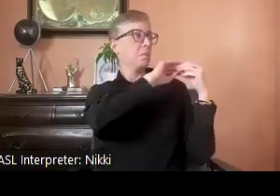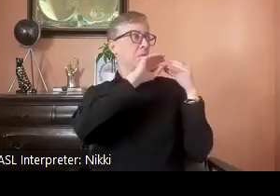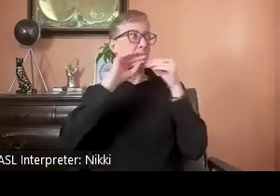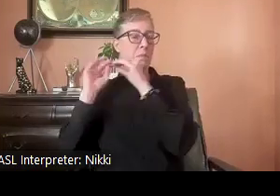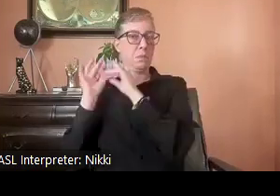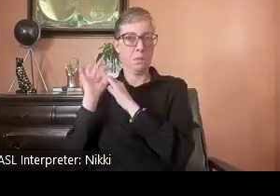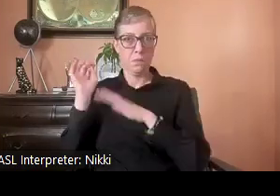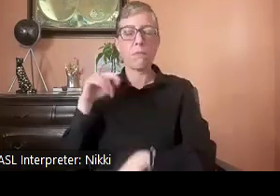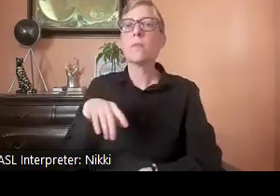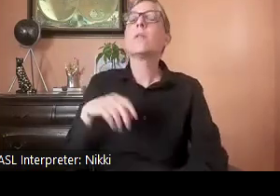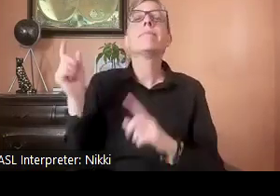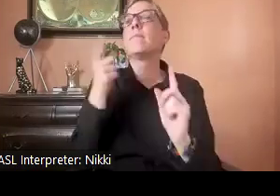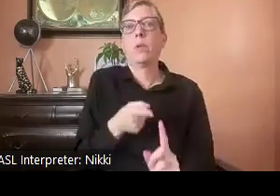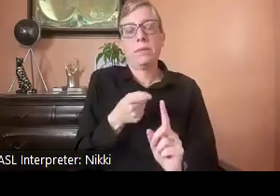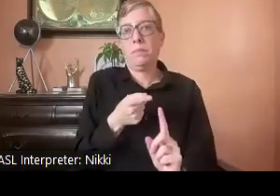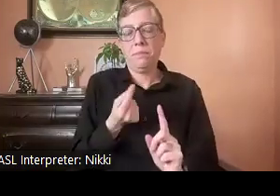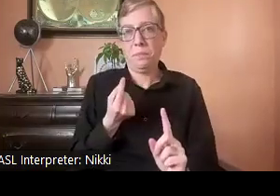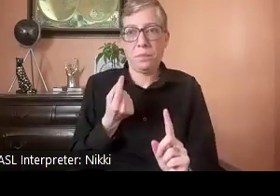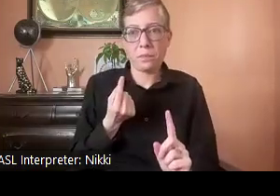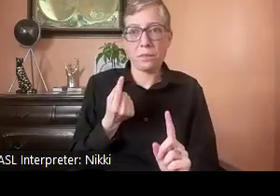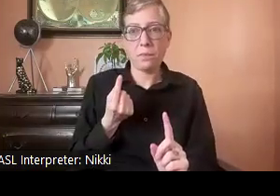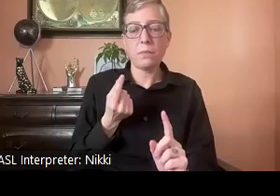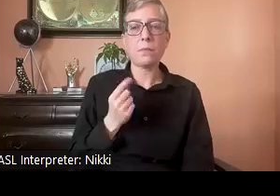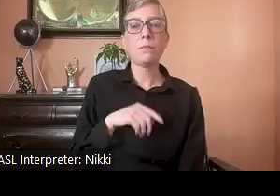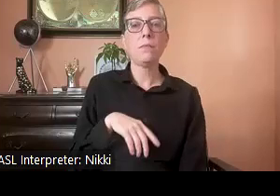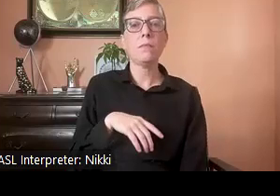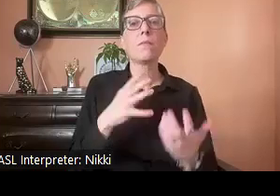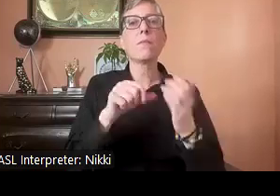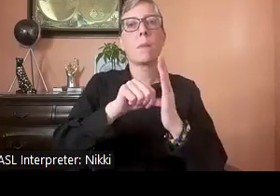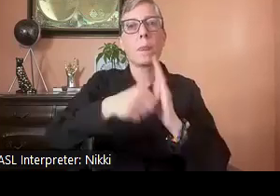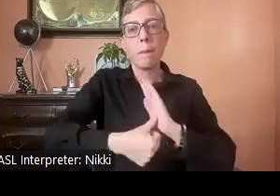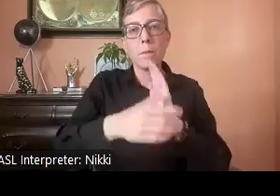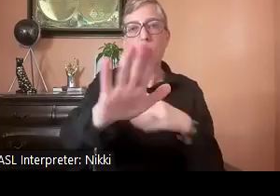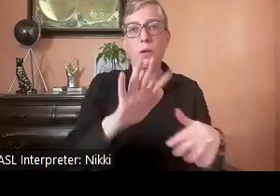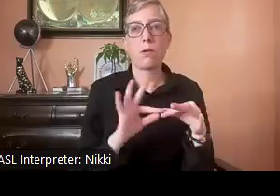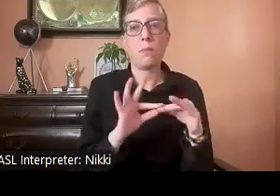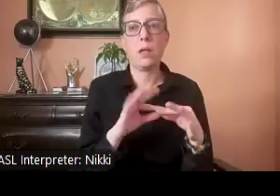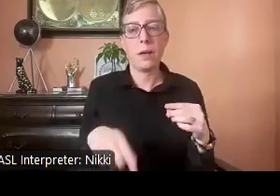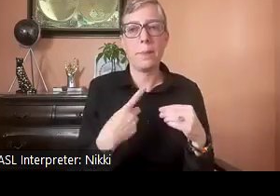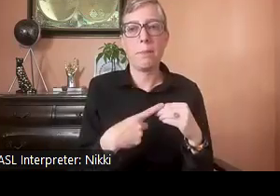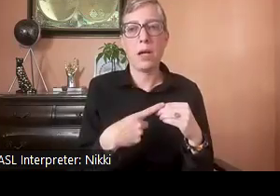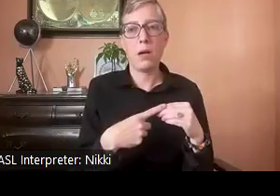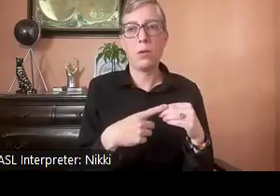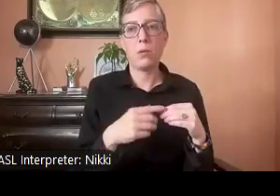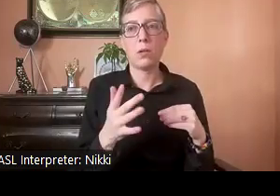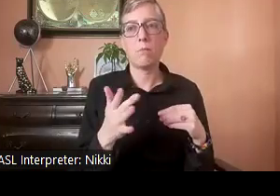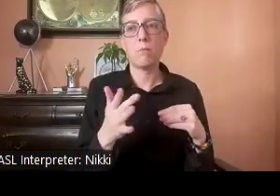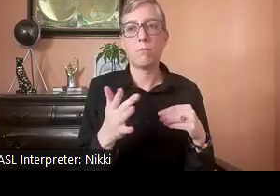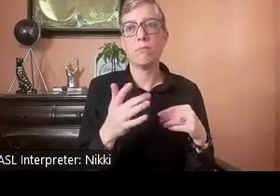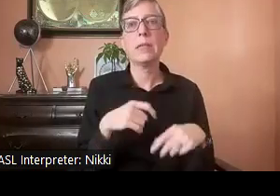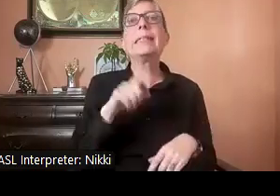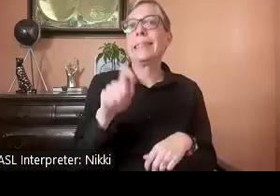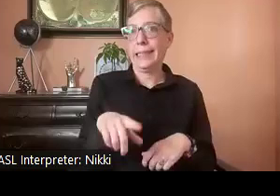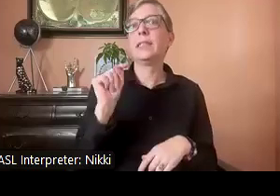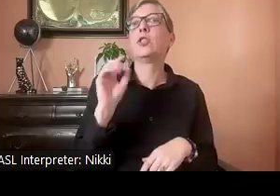So the point is, I really want to emphasize what you said about the need to be